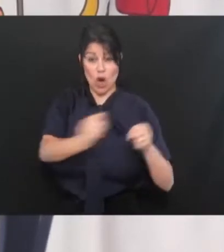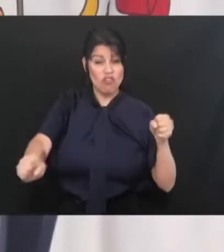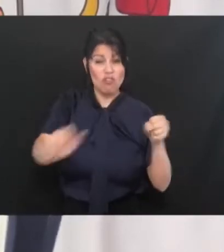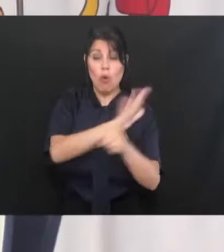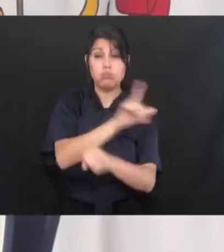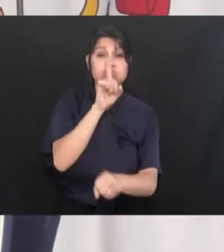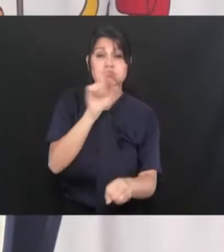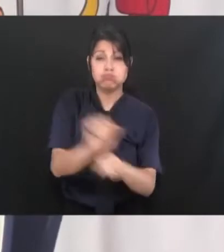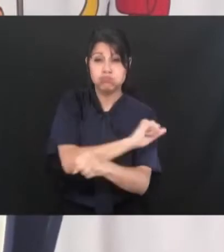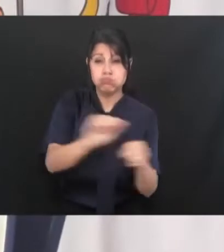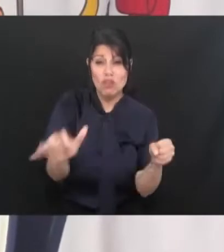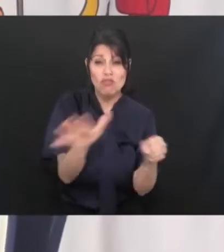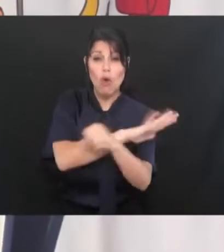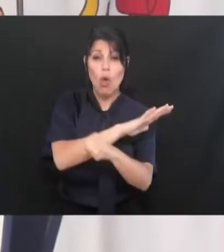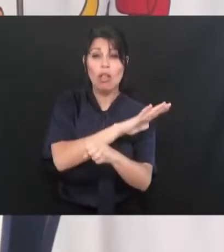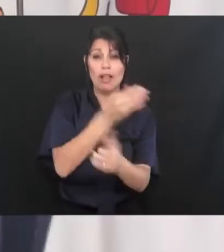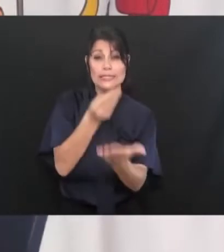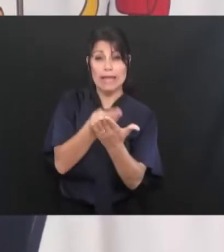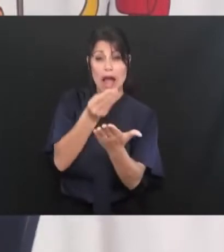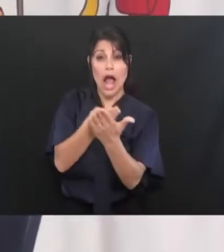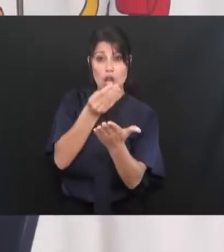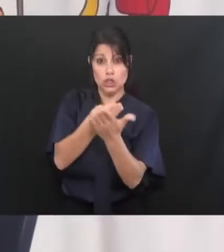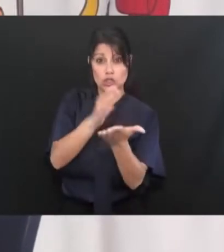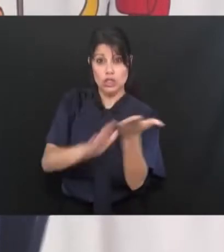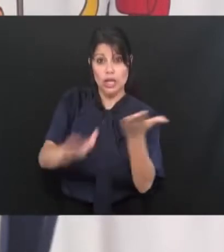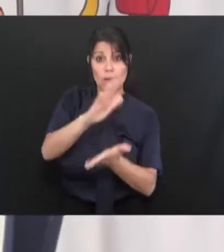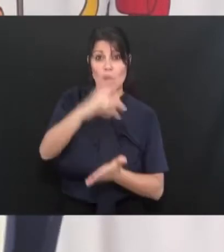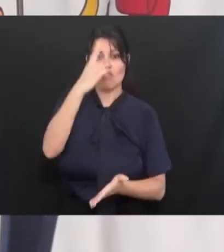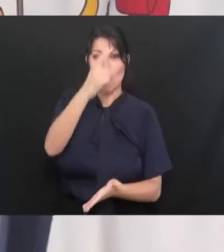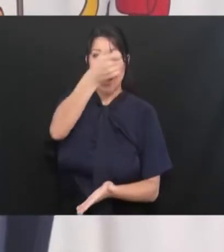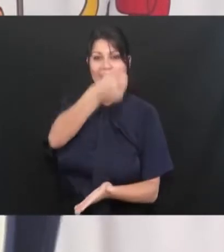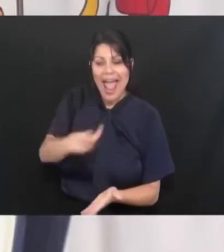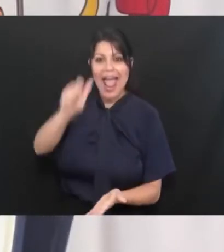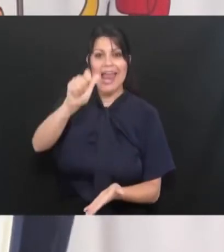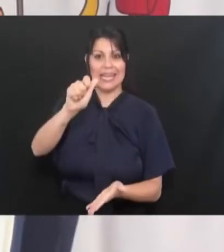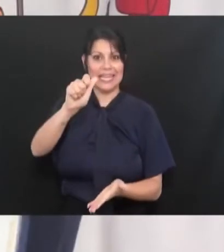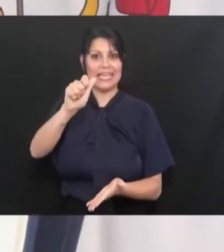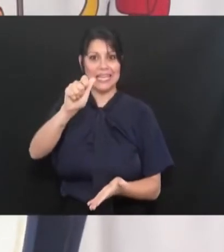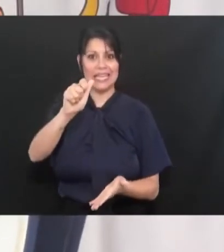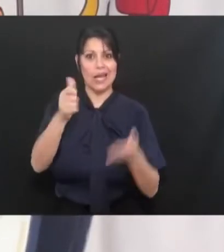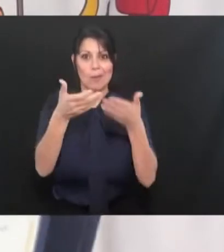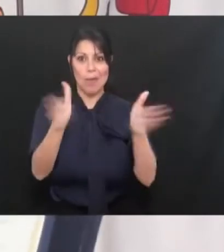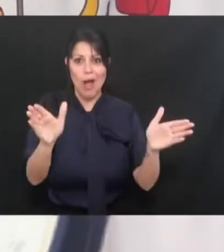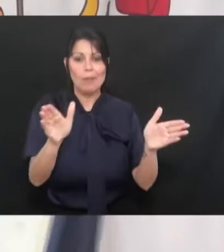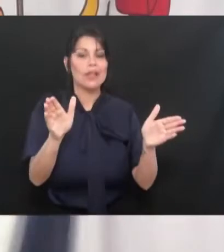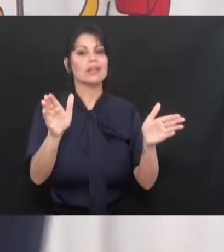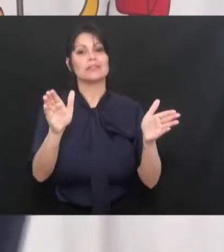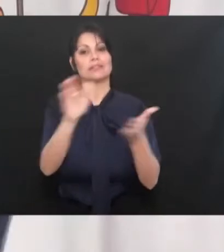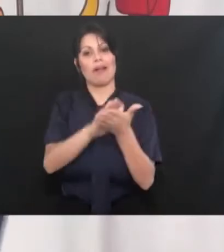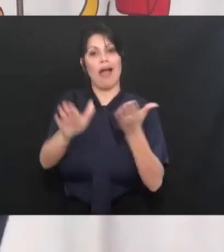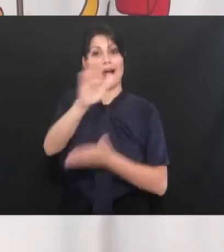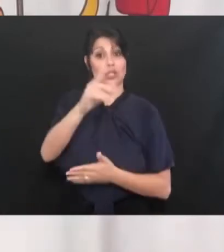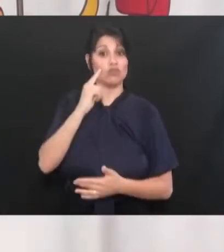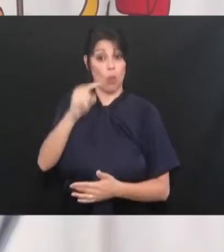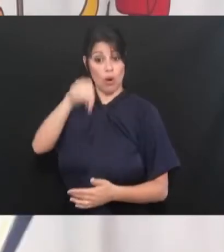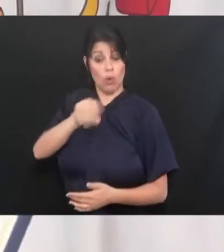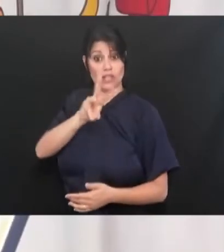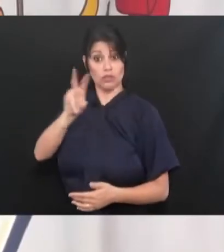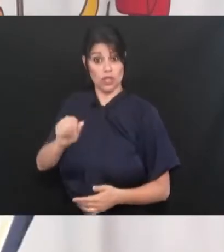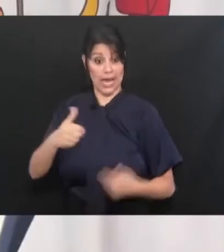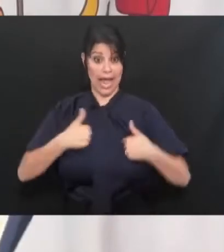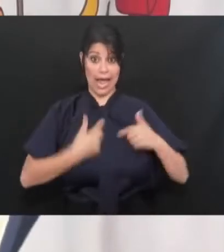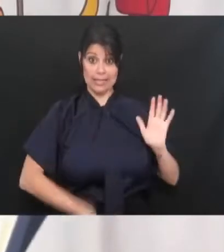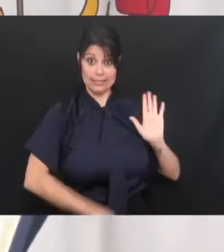4-year scholarship to be used at any public institution in the great state of West Virginia. It's signed by